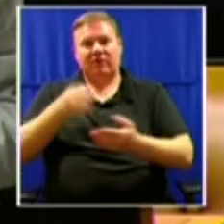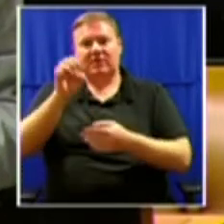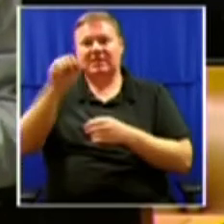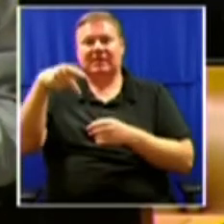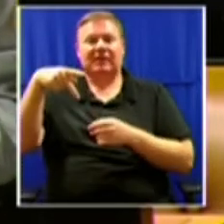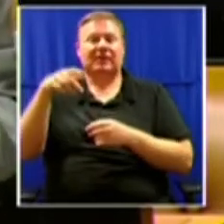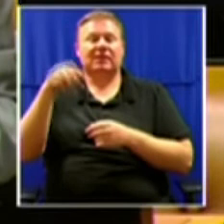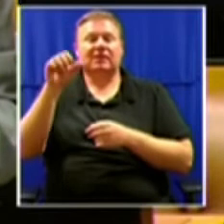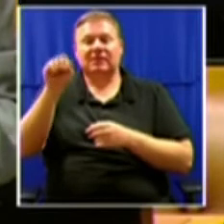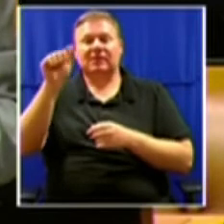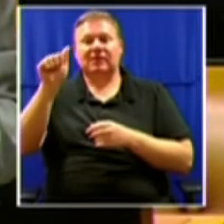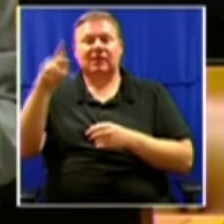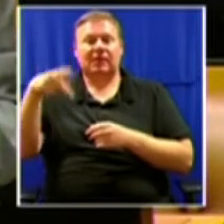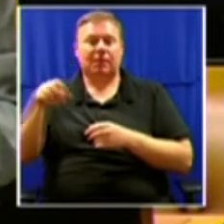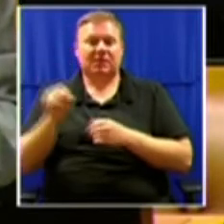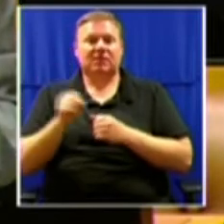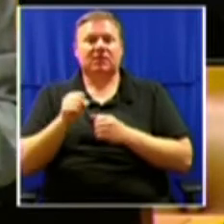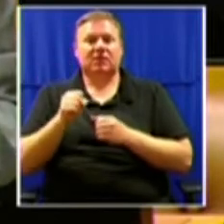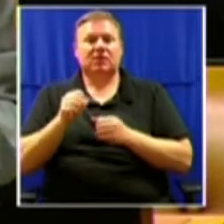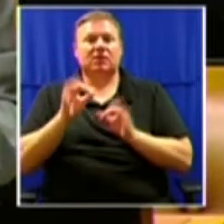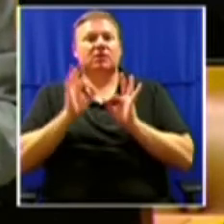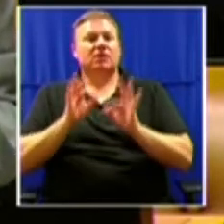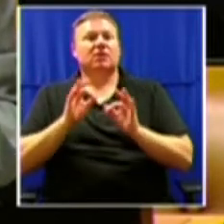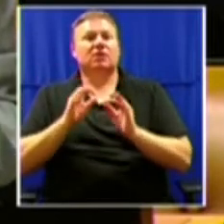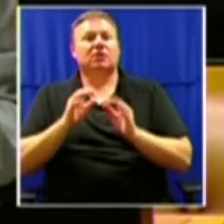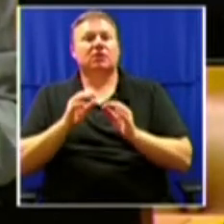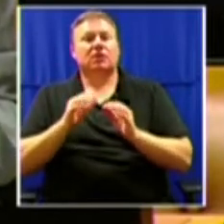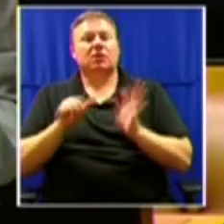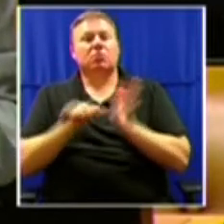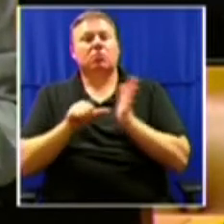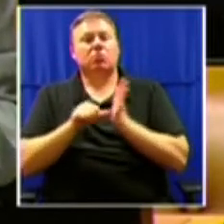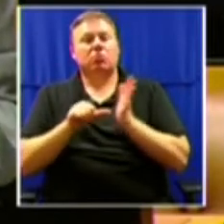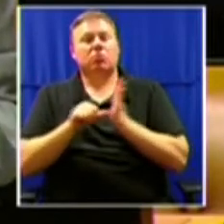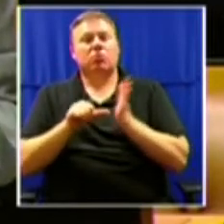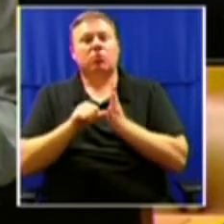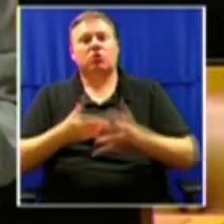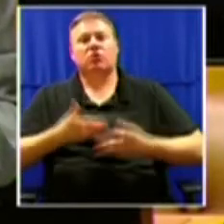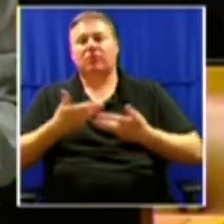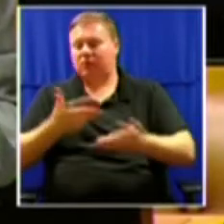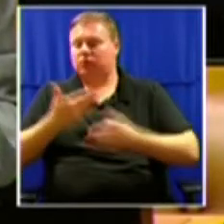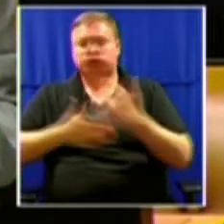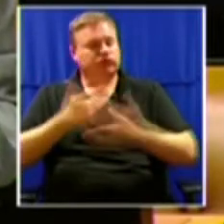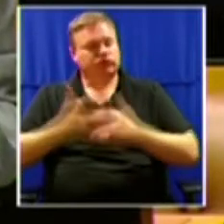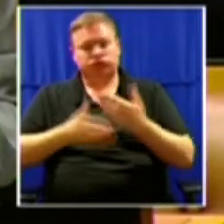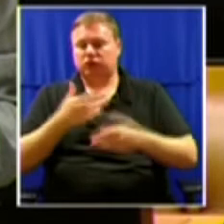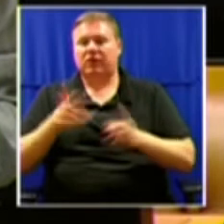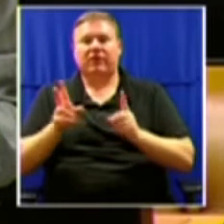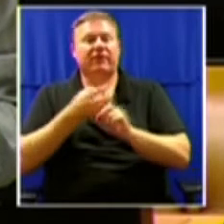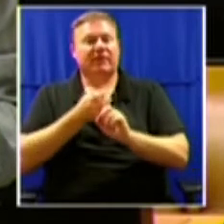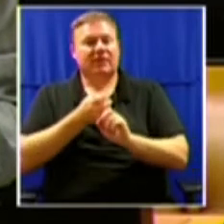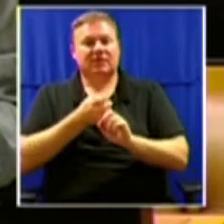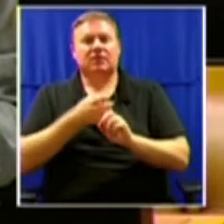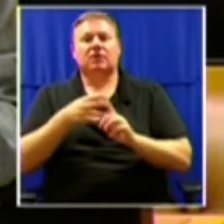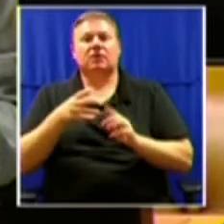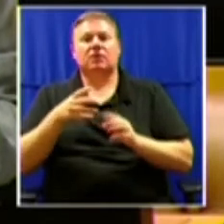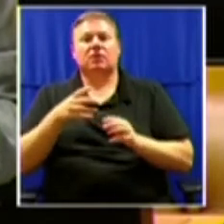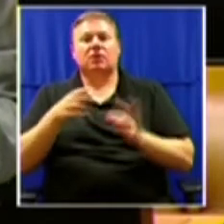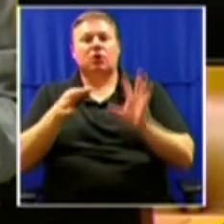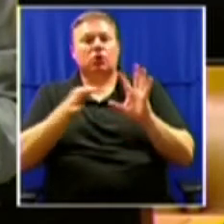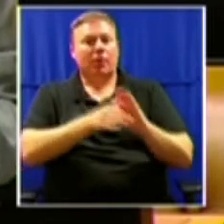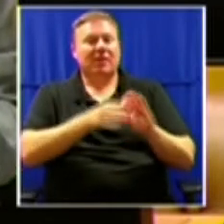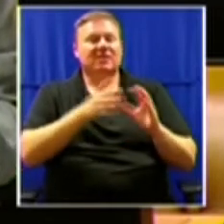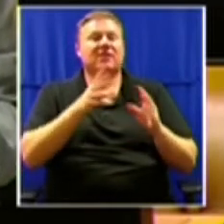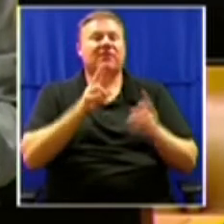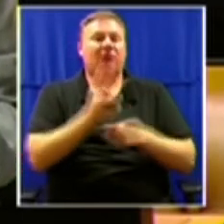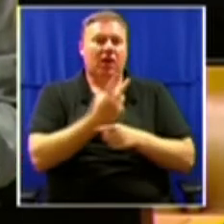essential service, has continued to provide its service to victims of both domestic violence and gender-based